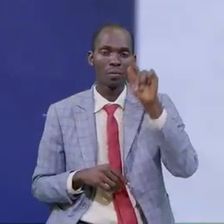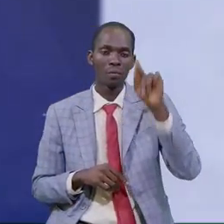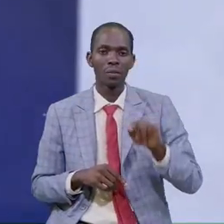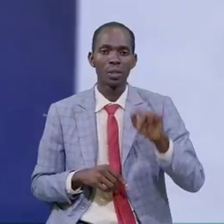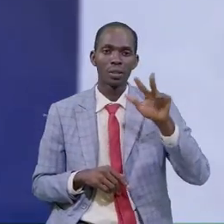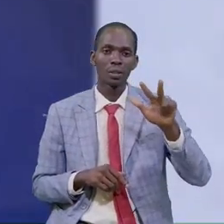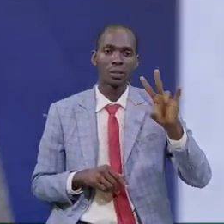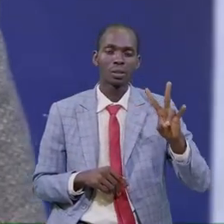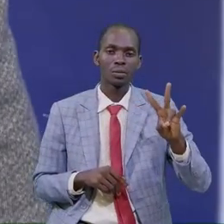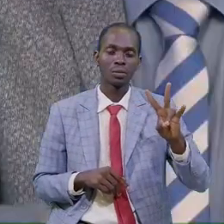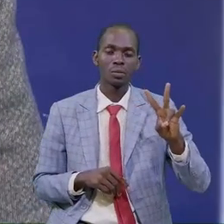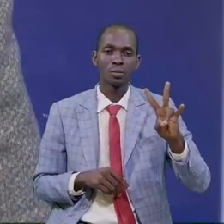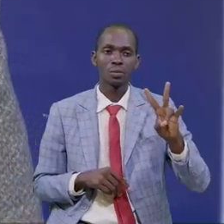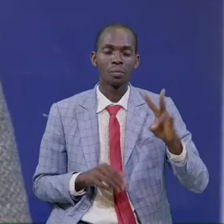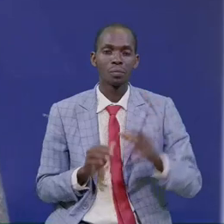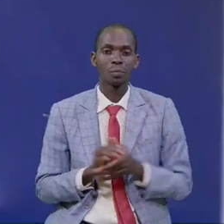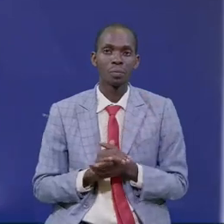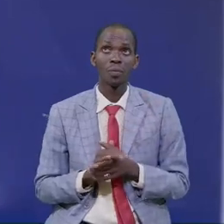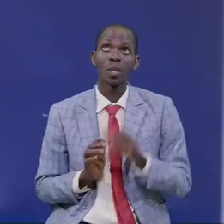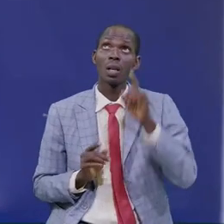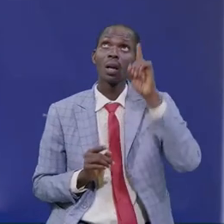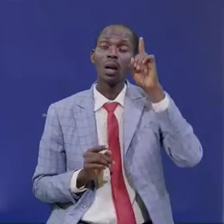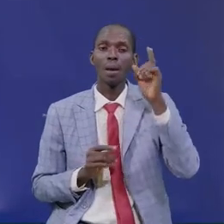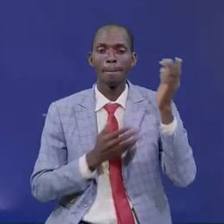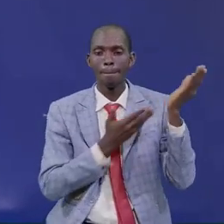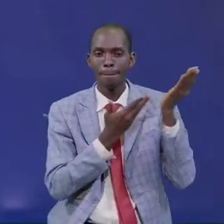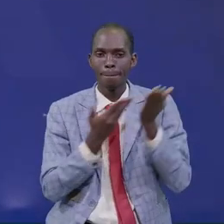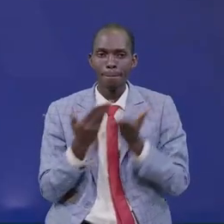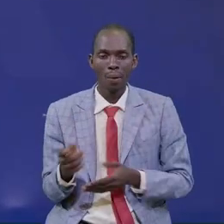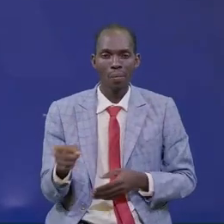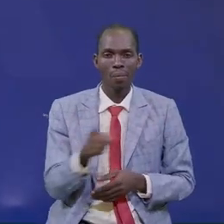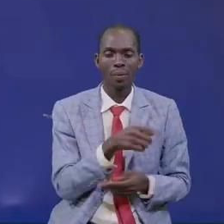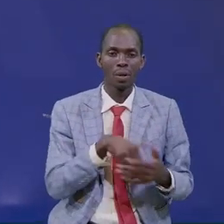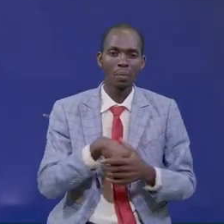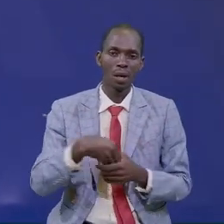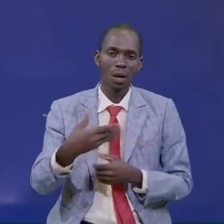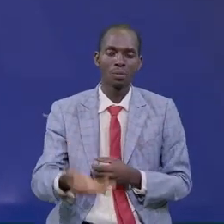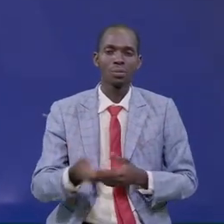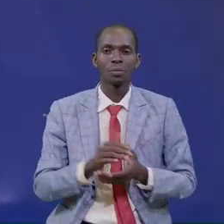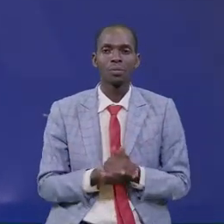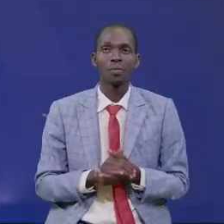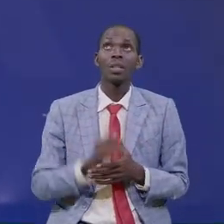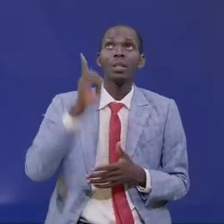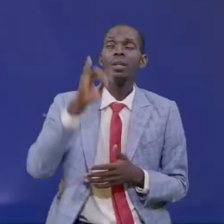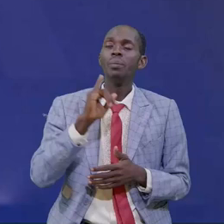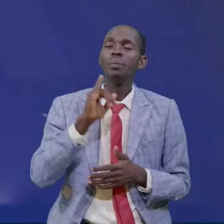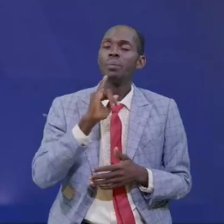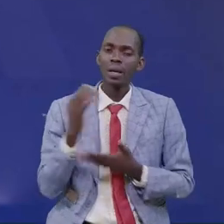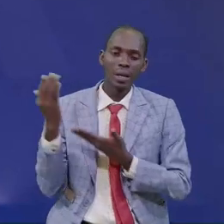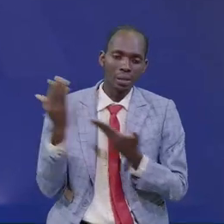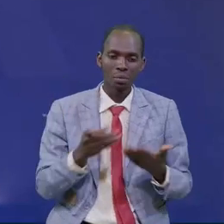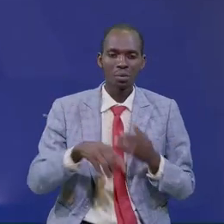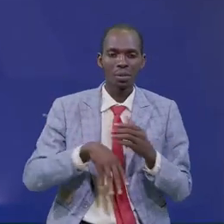he brought them forth. Verset 37. Is bringing you forth. Il vous fera sortir.